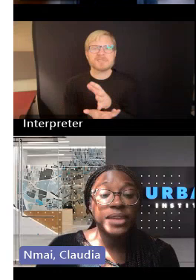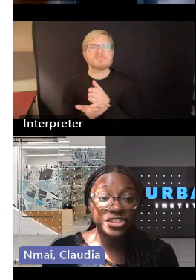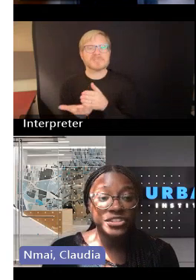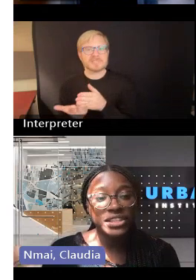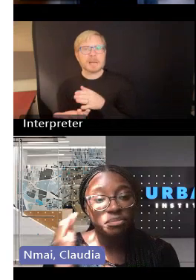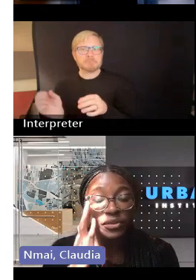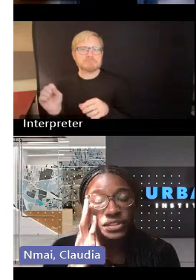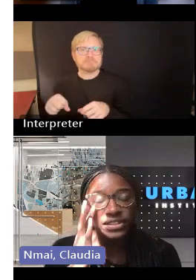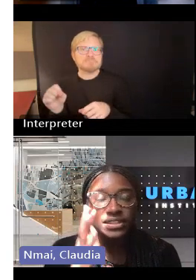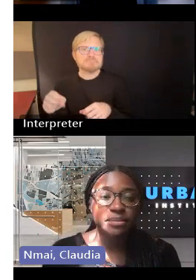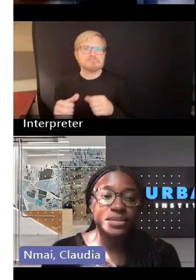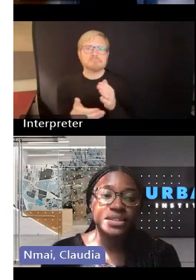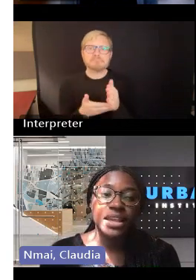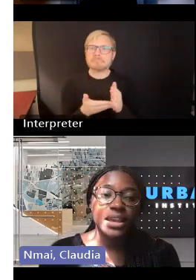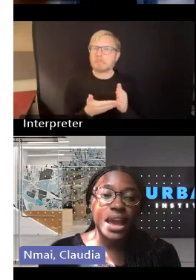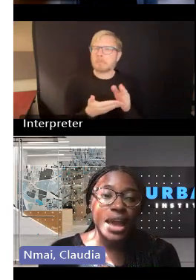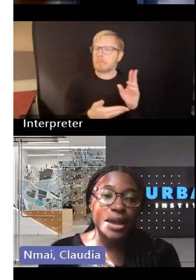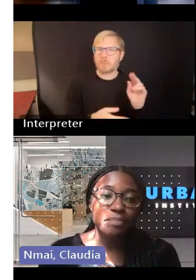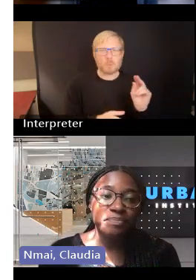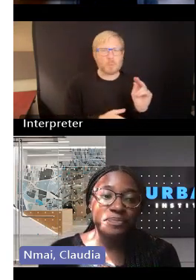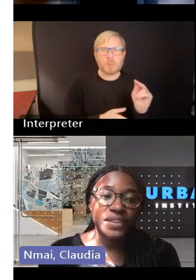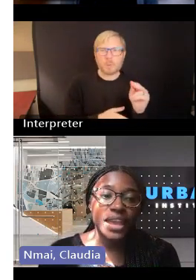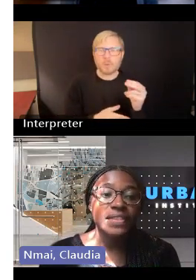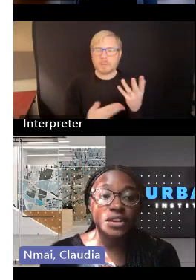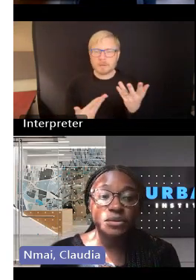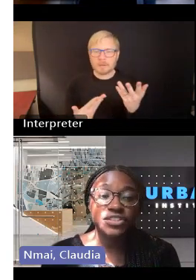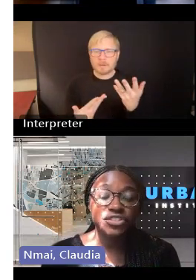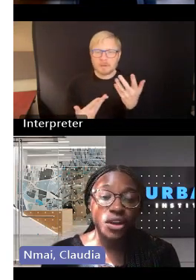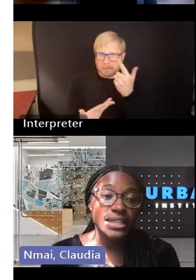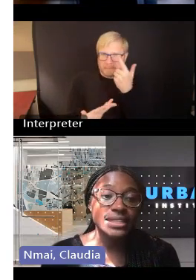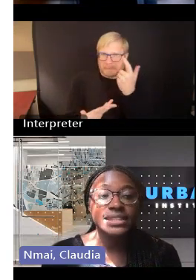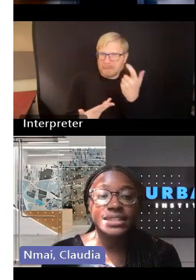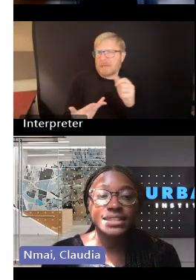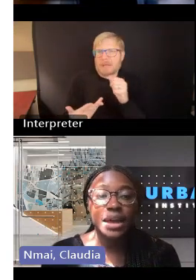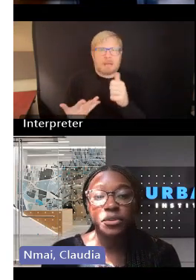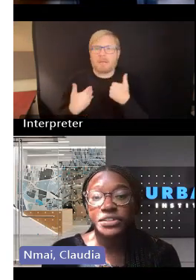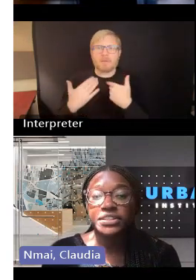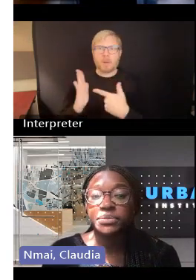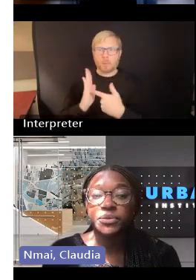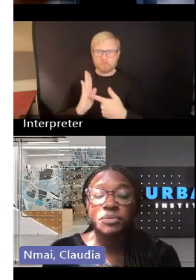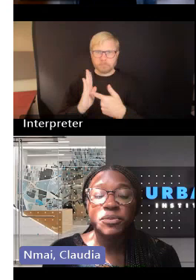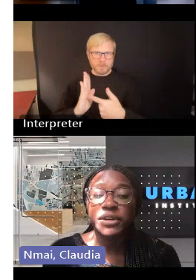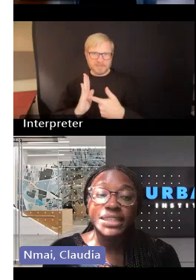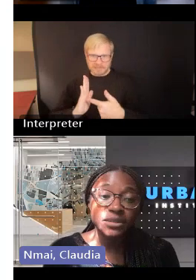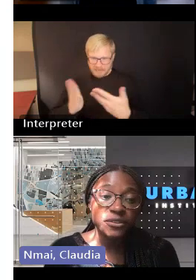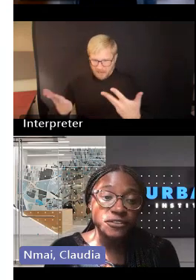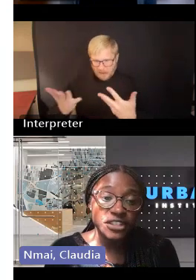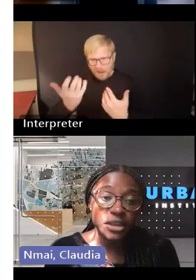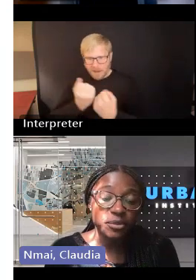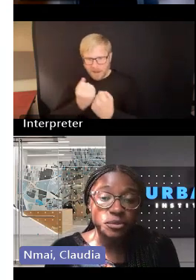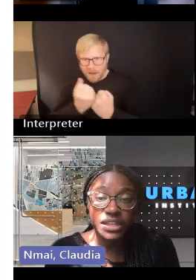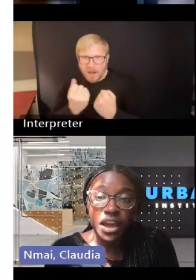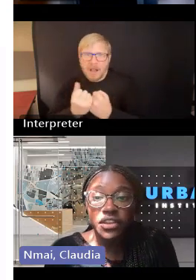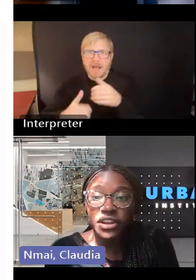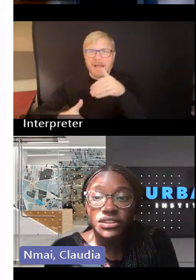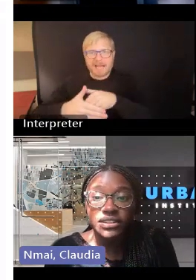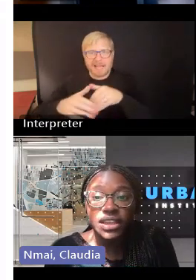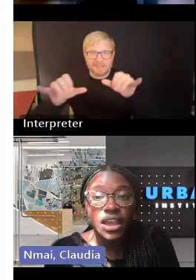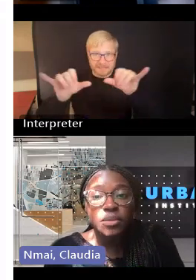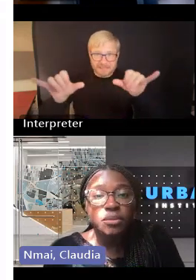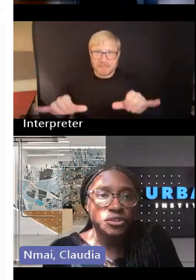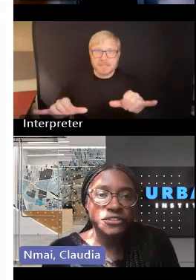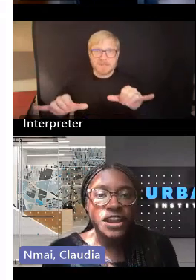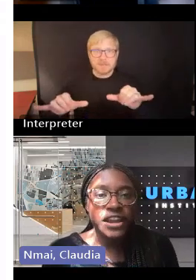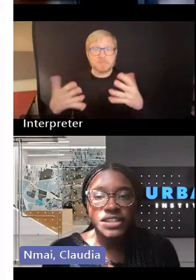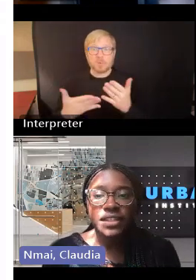agency in both systems. And there was a strong consensus that both systems were more accessible for some groups than